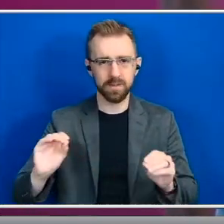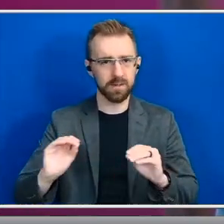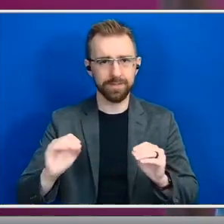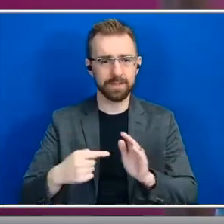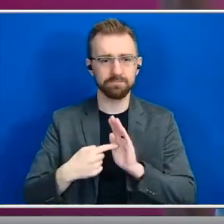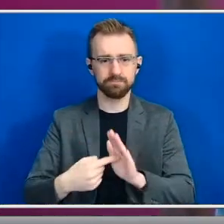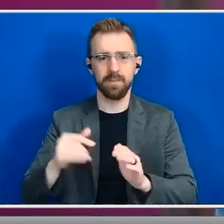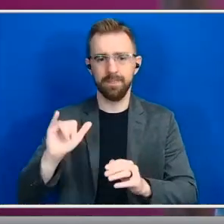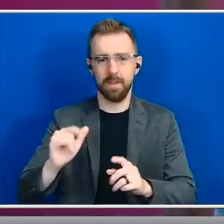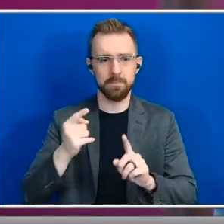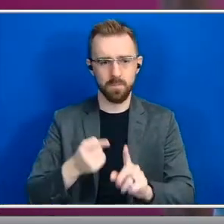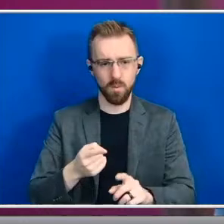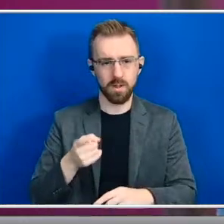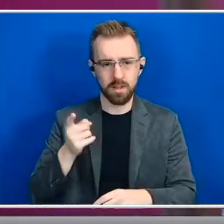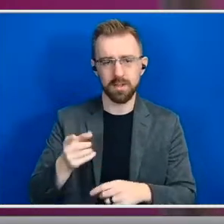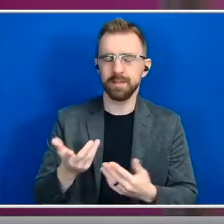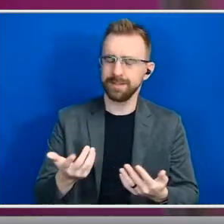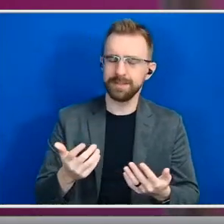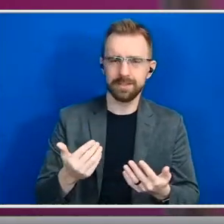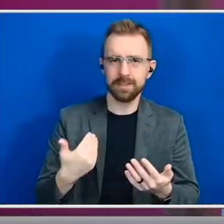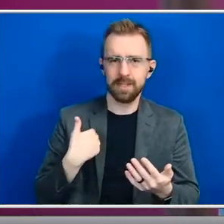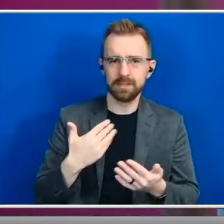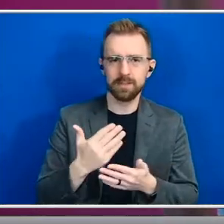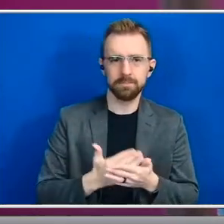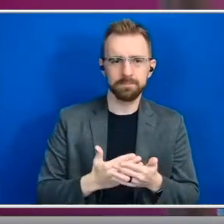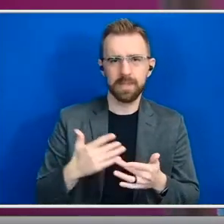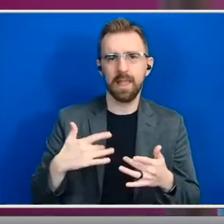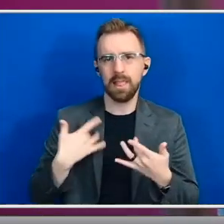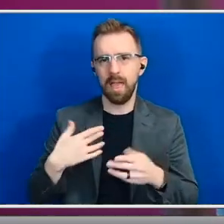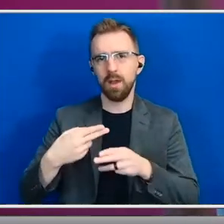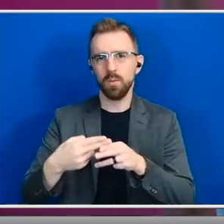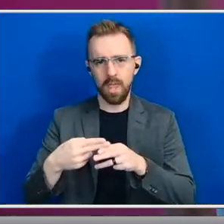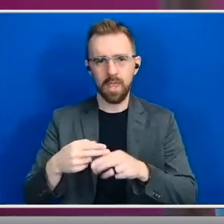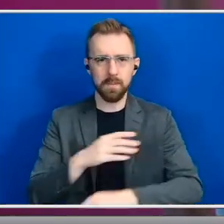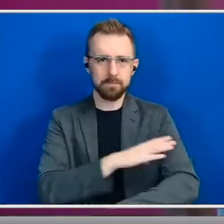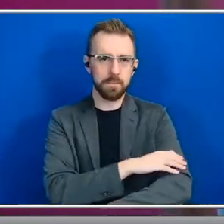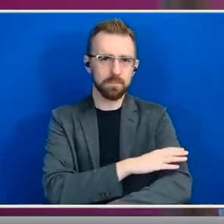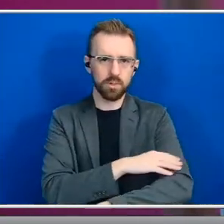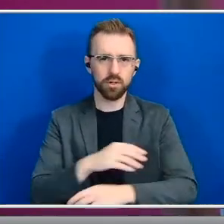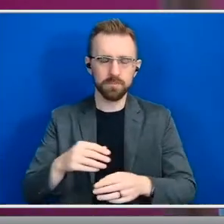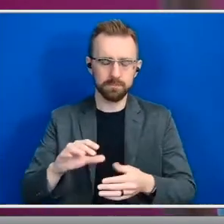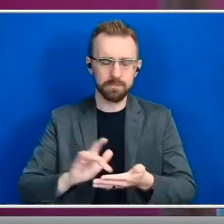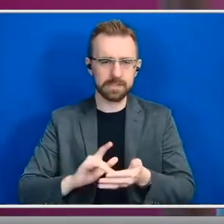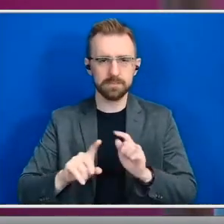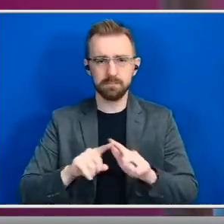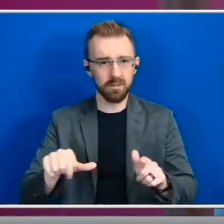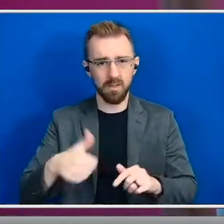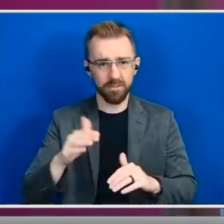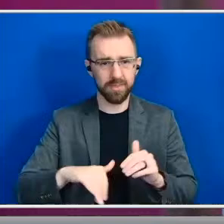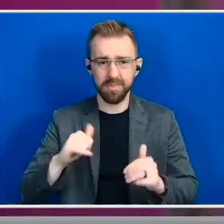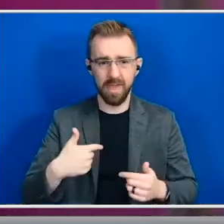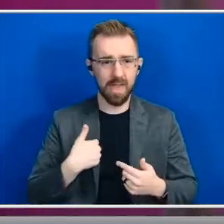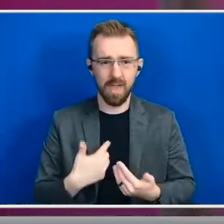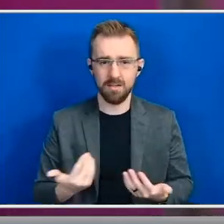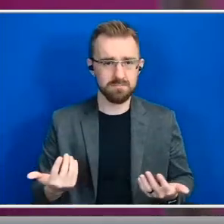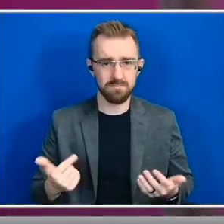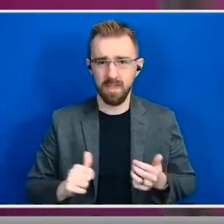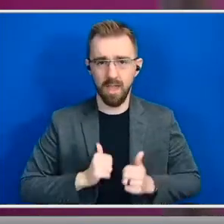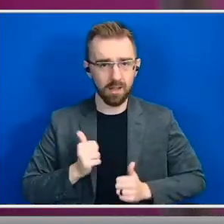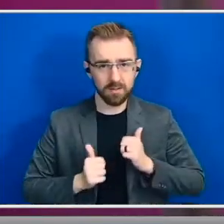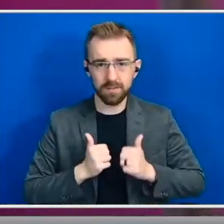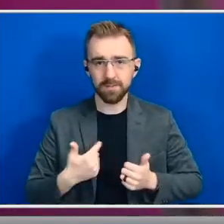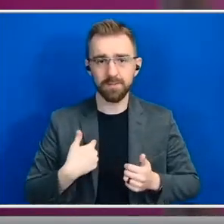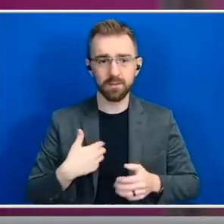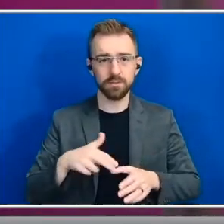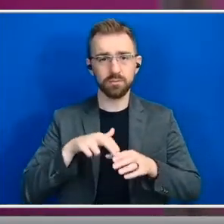did put me on some lighter weight blood pressure medicines, but otherwise I was active. I was riding my bike.